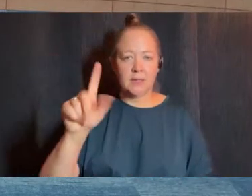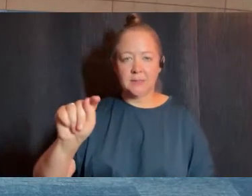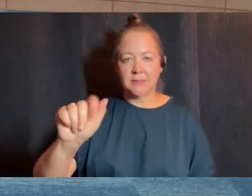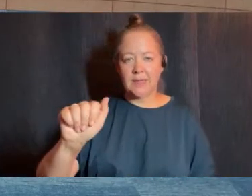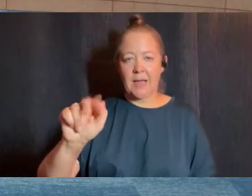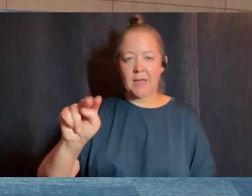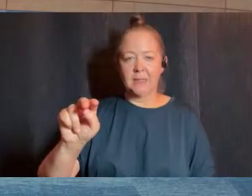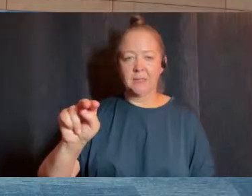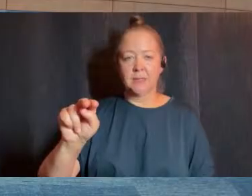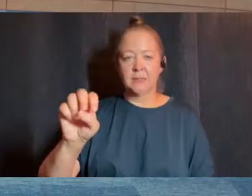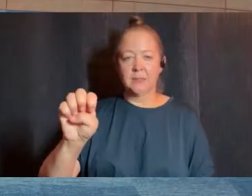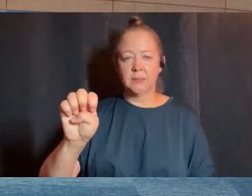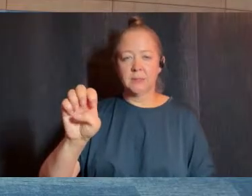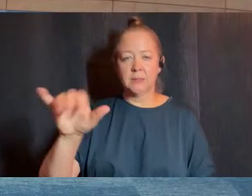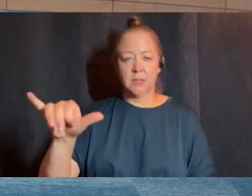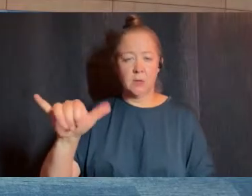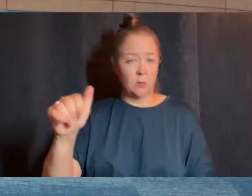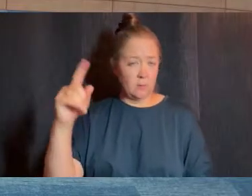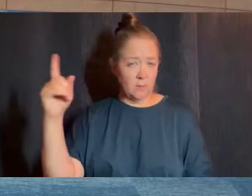Keller?